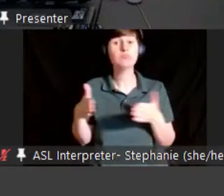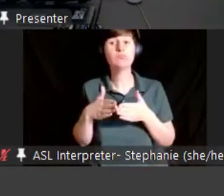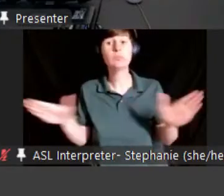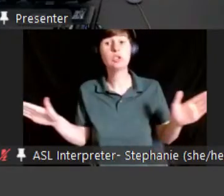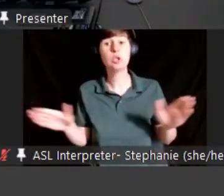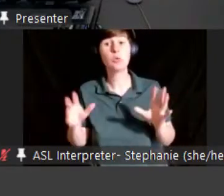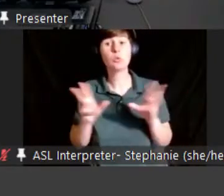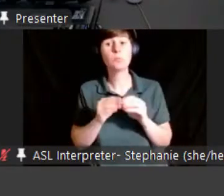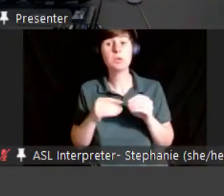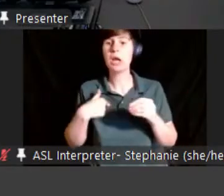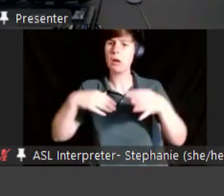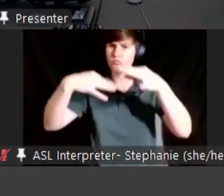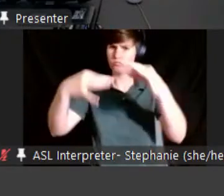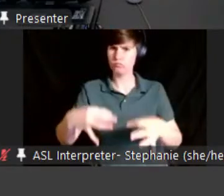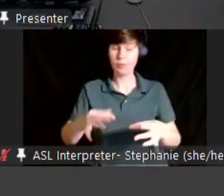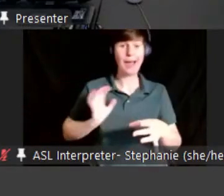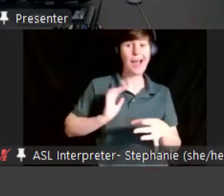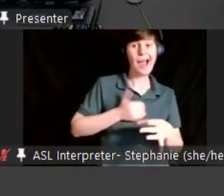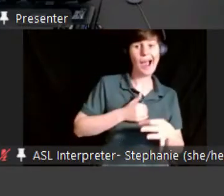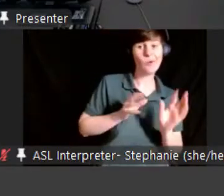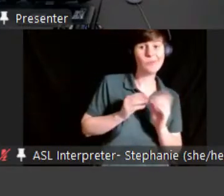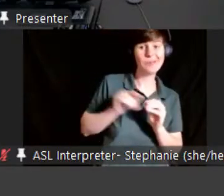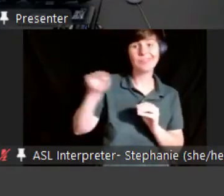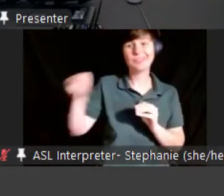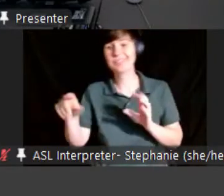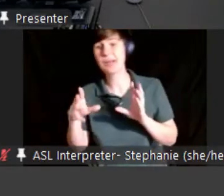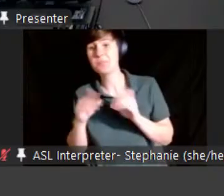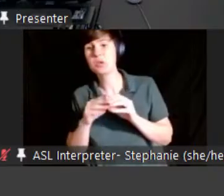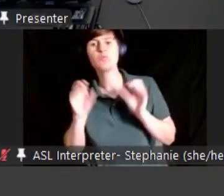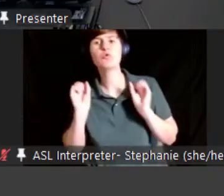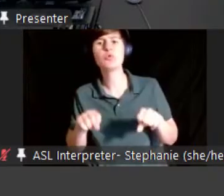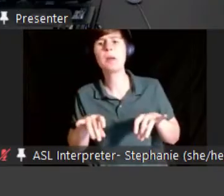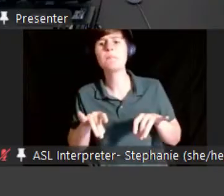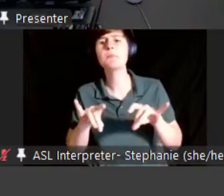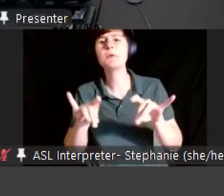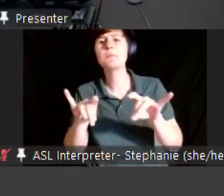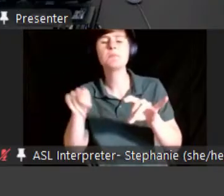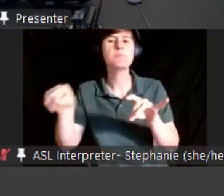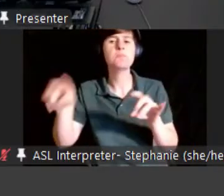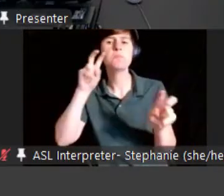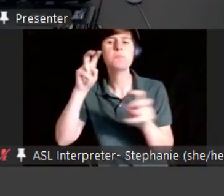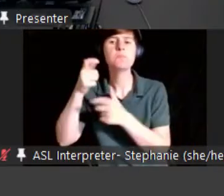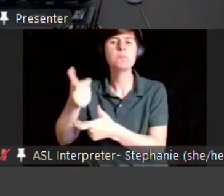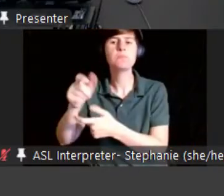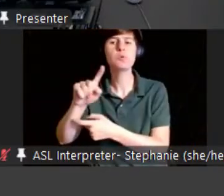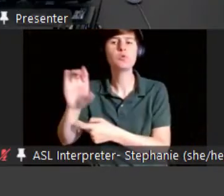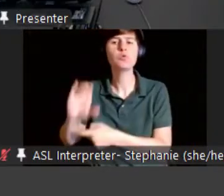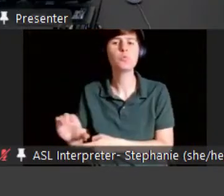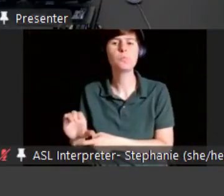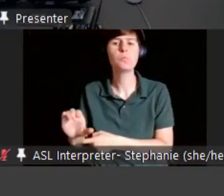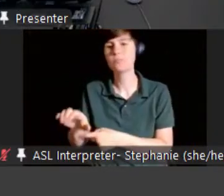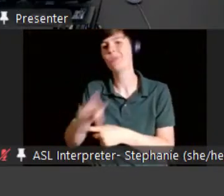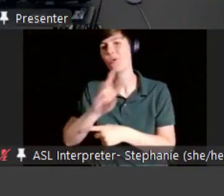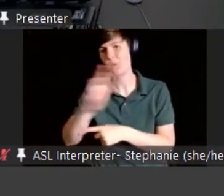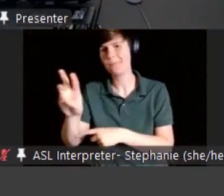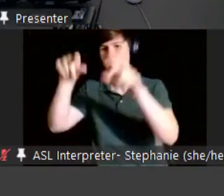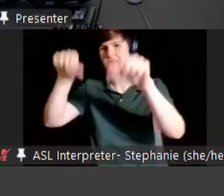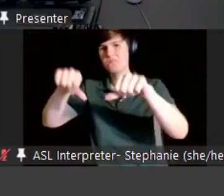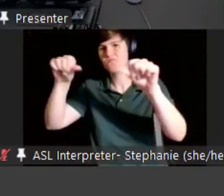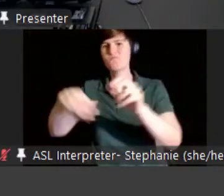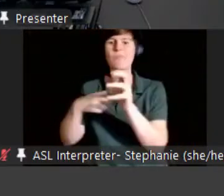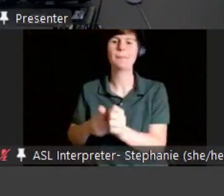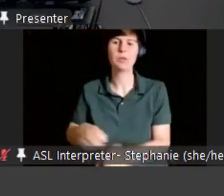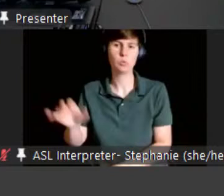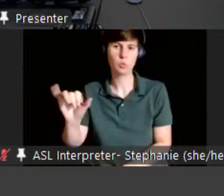between our meetings and those meetings you can also pick up on the Zoom channels. It's posted on our website as well. It notes